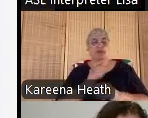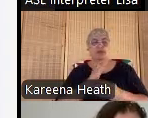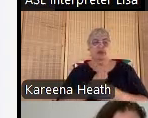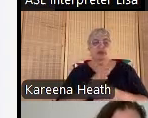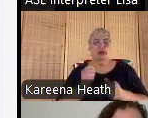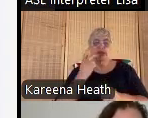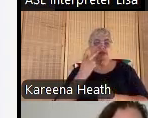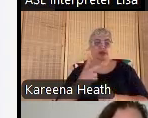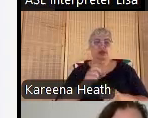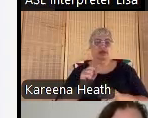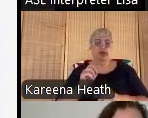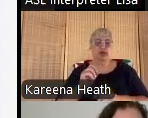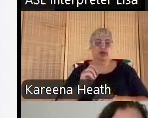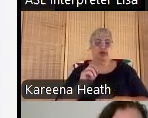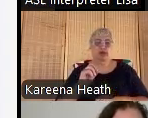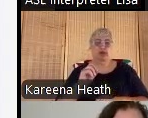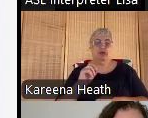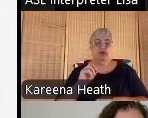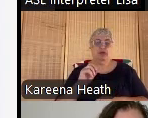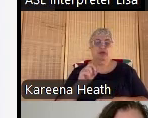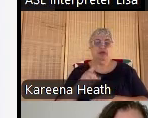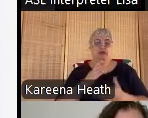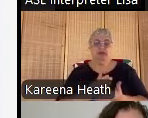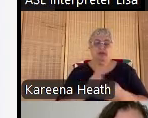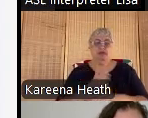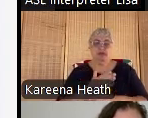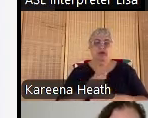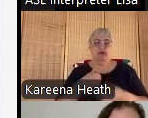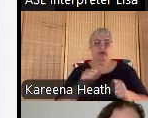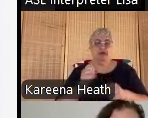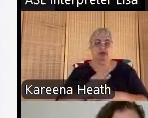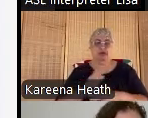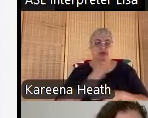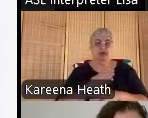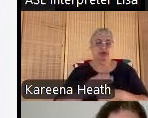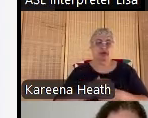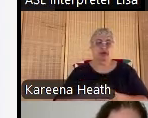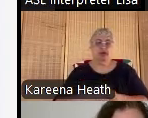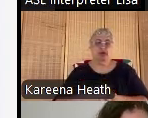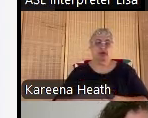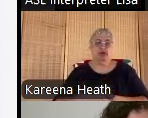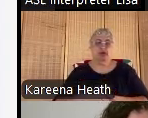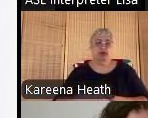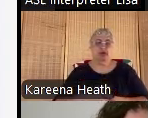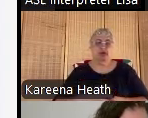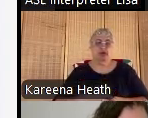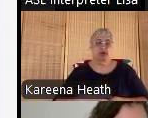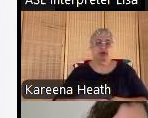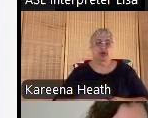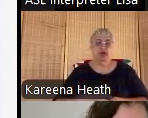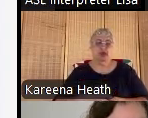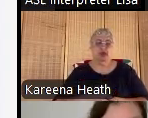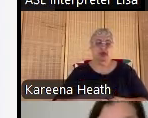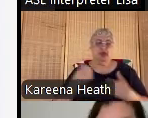can see it. So if you can stop sharing, I'll try to share. I have a black screen. I'm trying